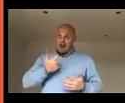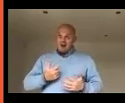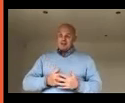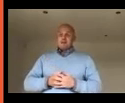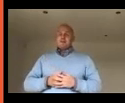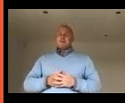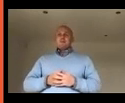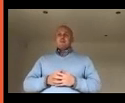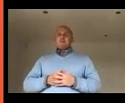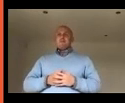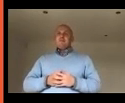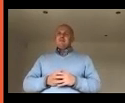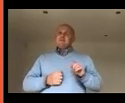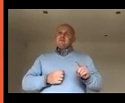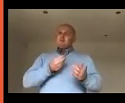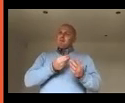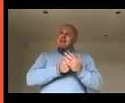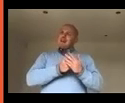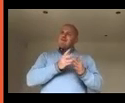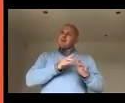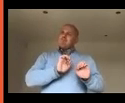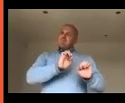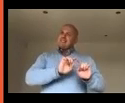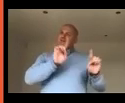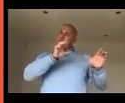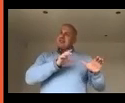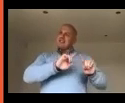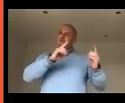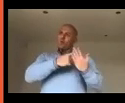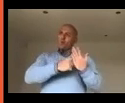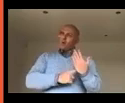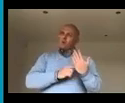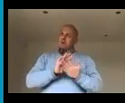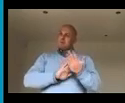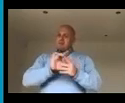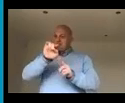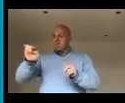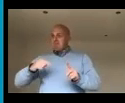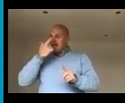this one. It's a different fund, so different rules apply.